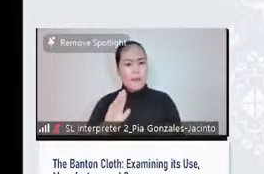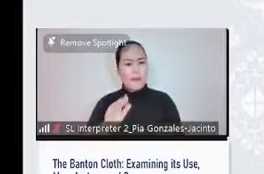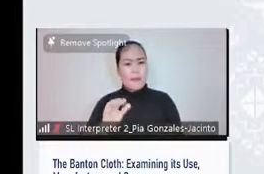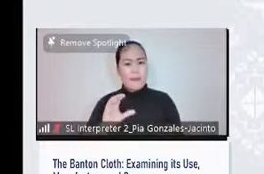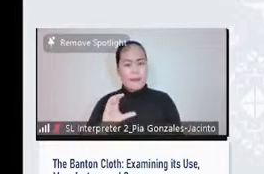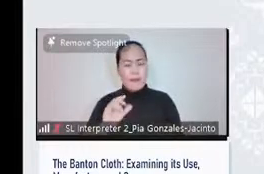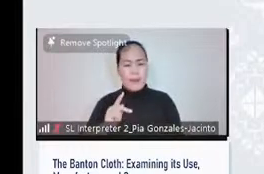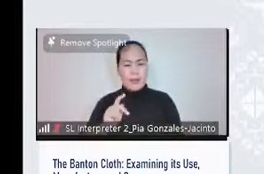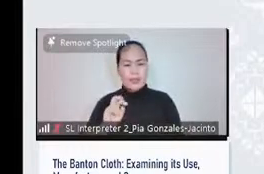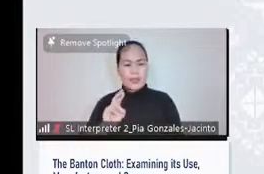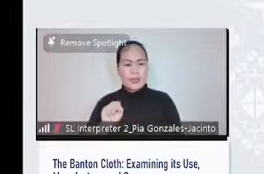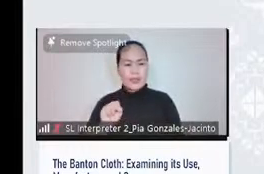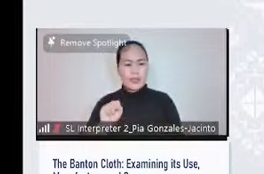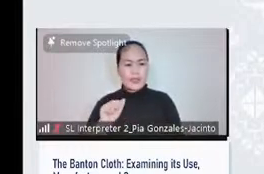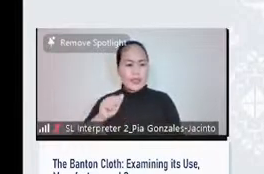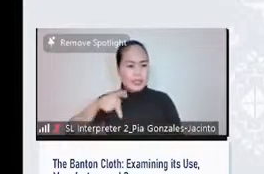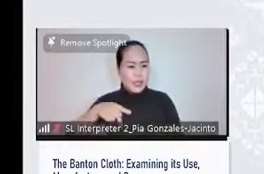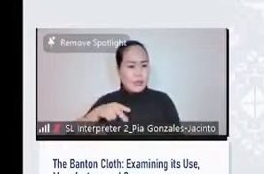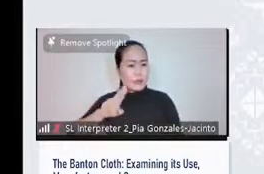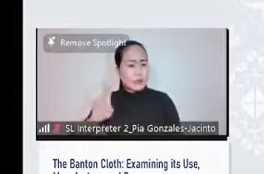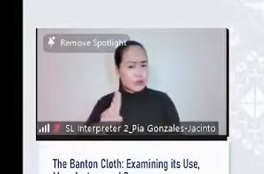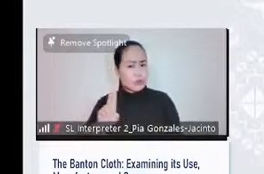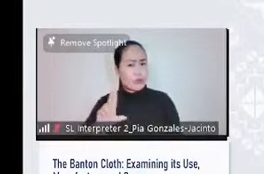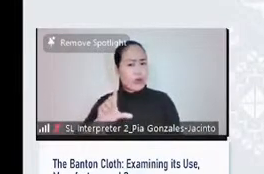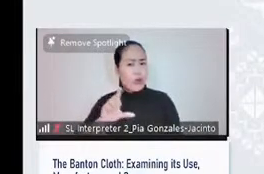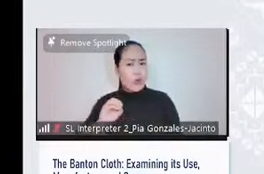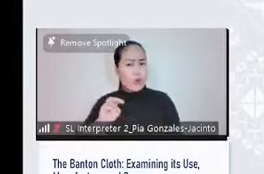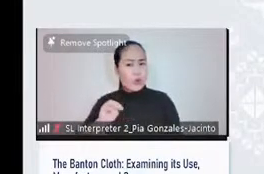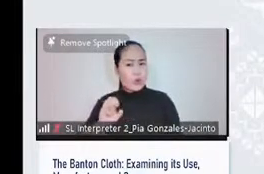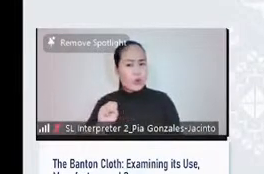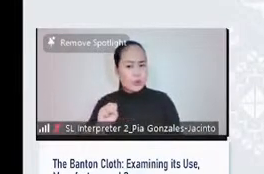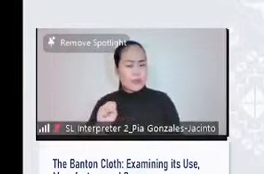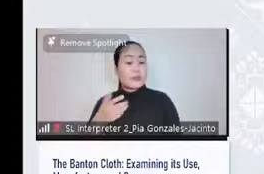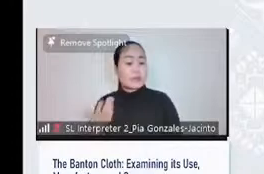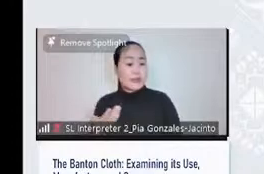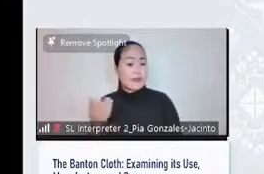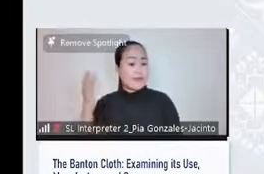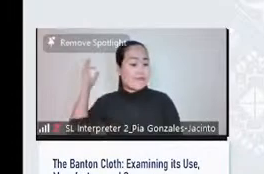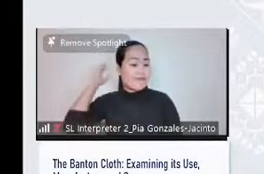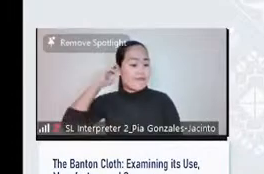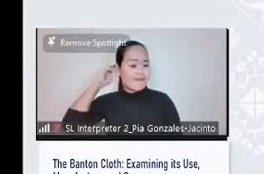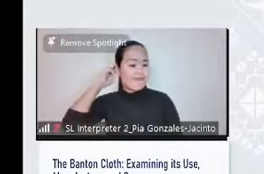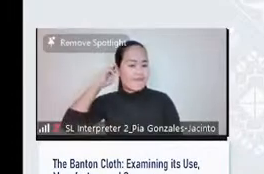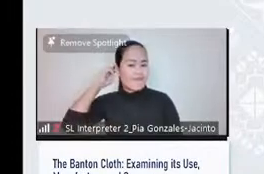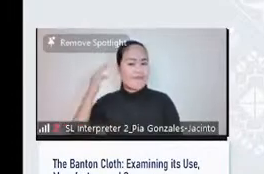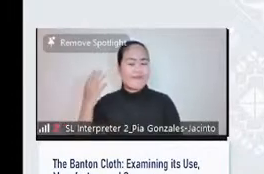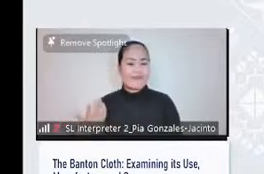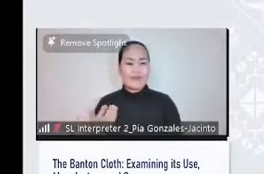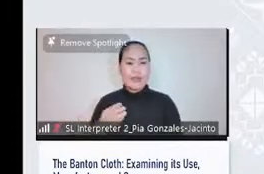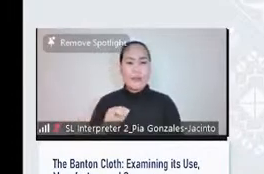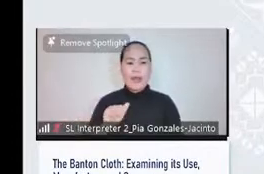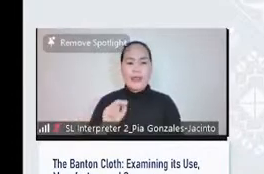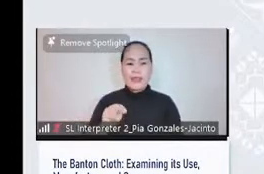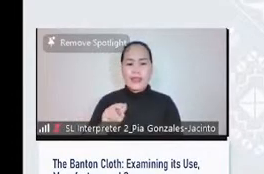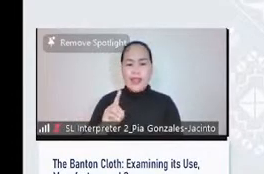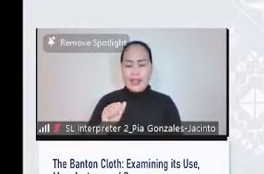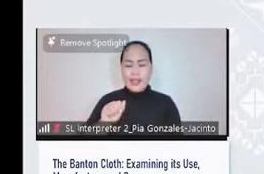to the looms used by the groups in Mindanao. Among the Mandayak, they have a wooden frame where the loom is